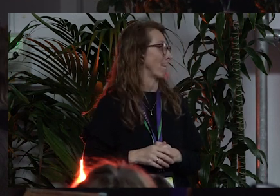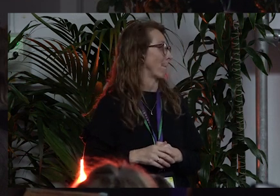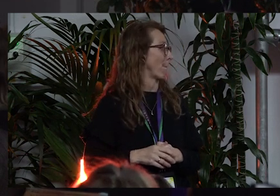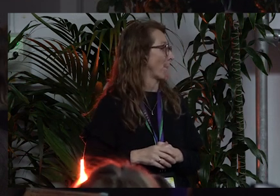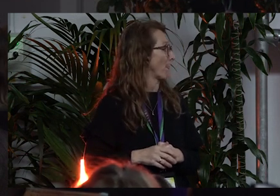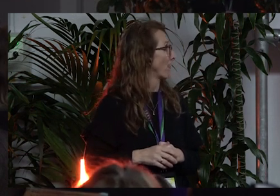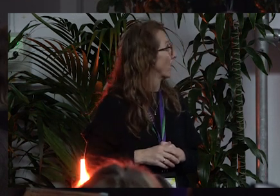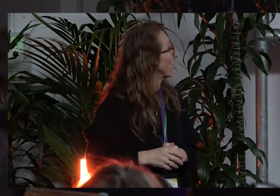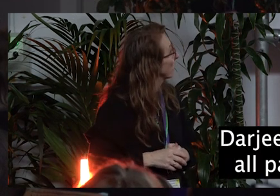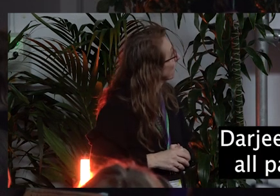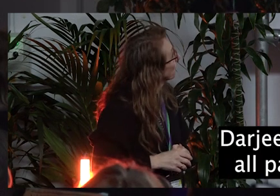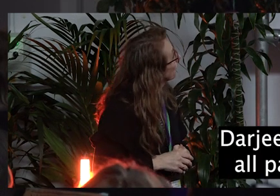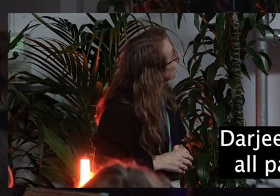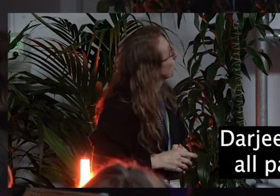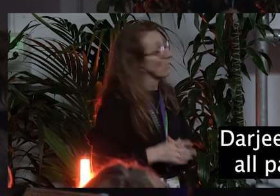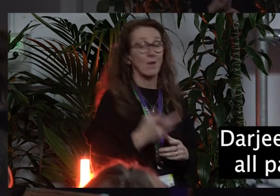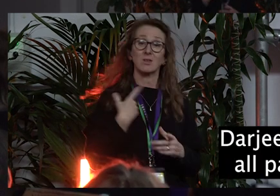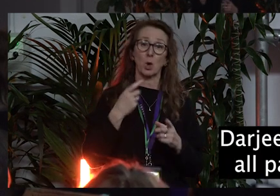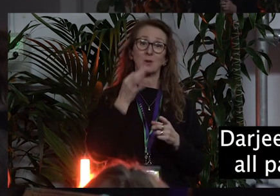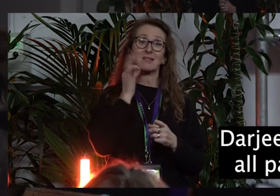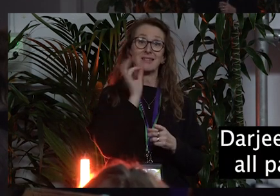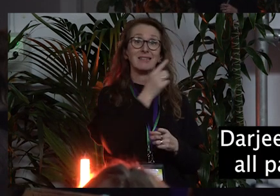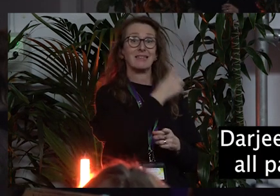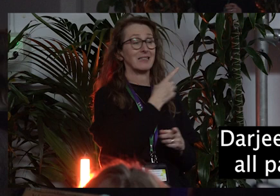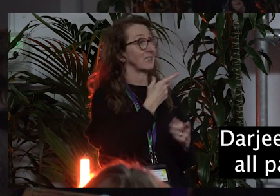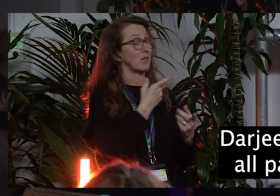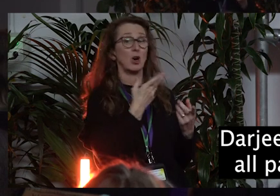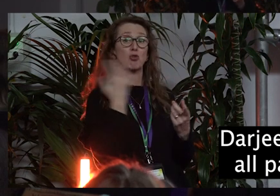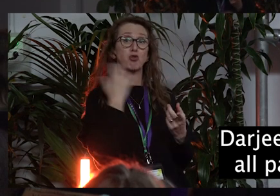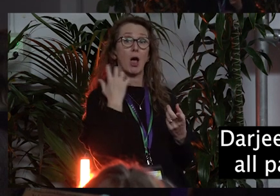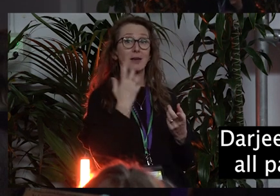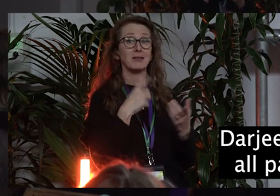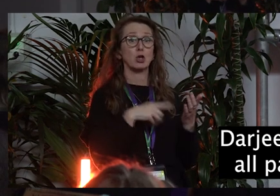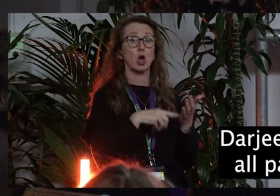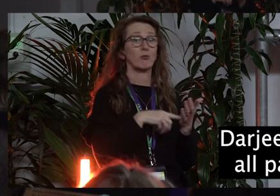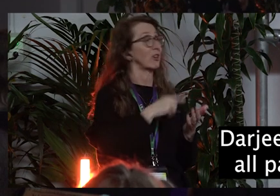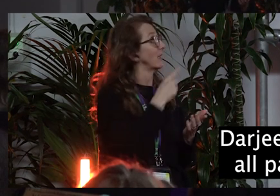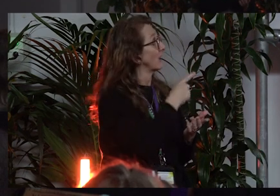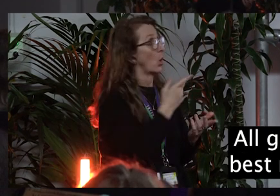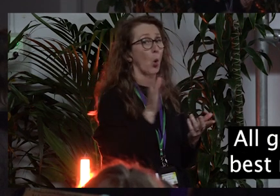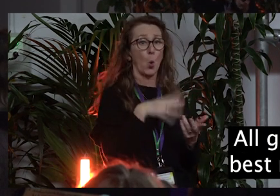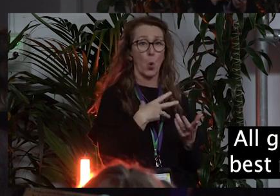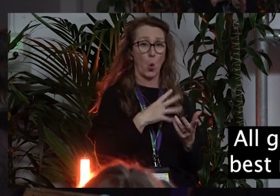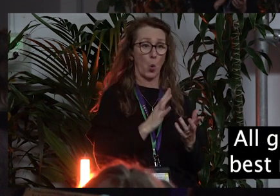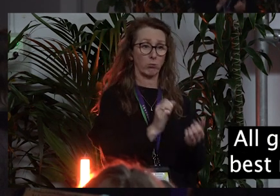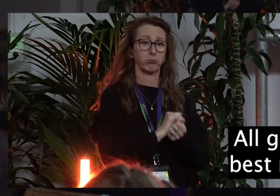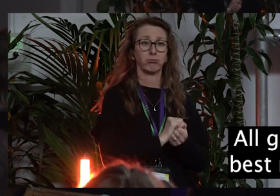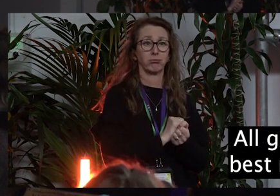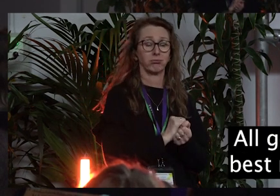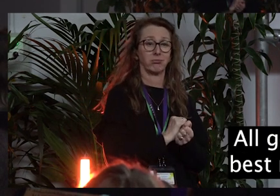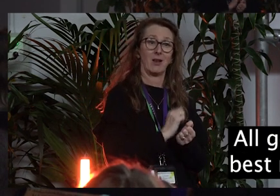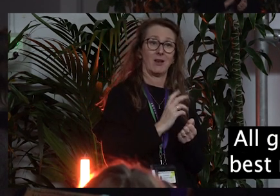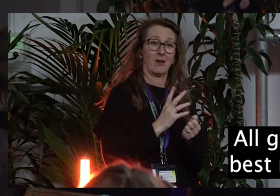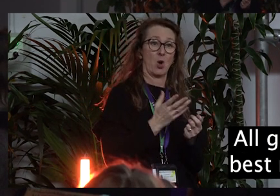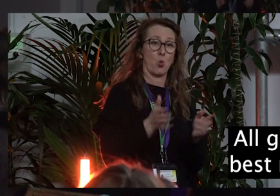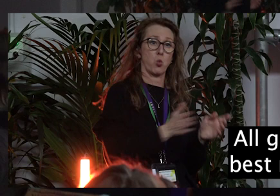patenting examples, Darjeeling tea, basmati rice, turmeric, all patented by Western companies, all got to say that their rice